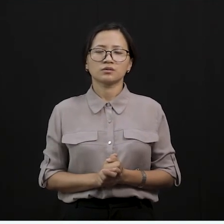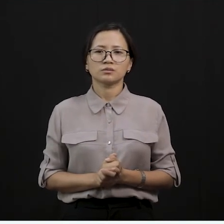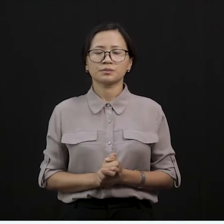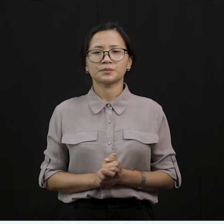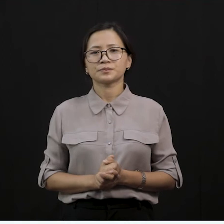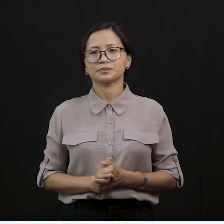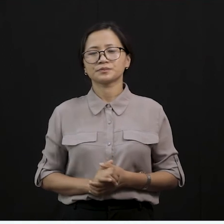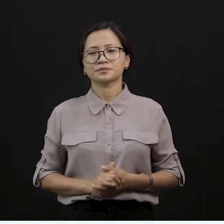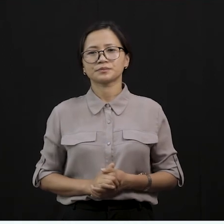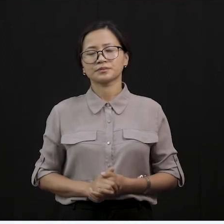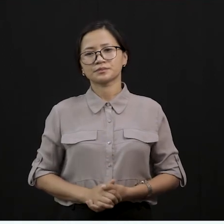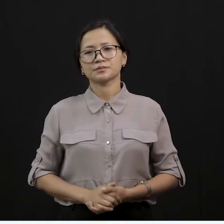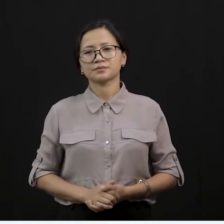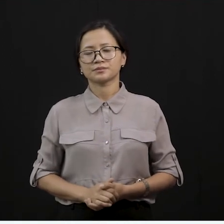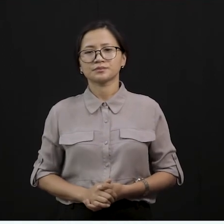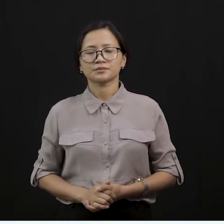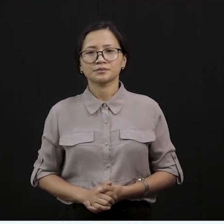for a long period of time.